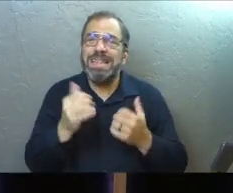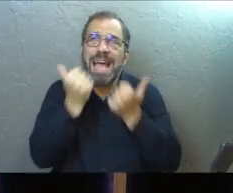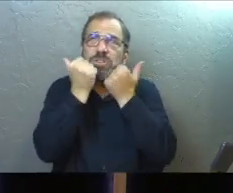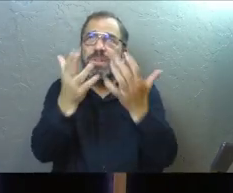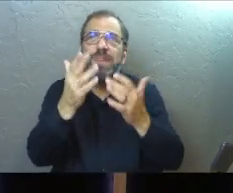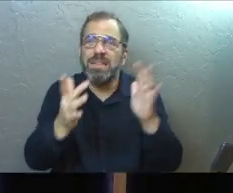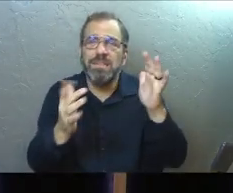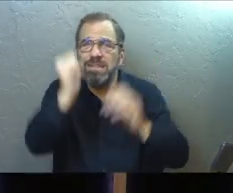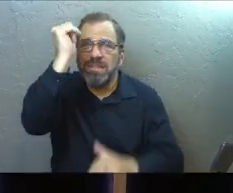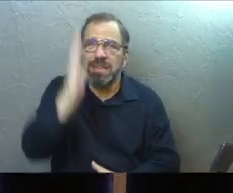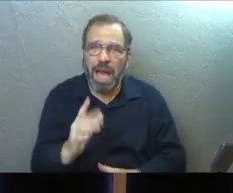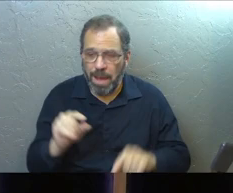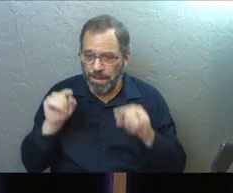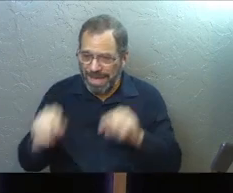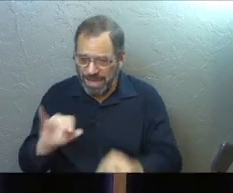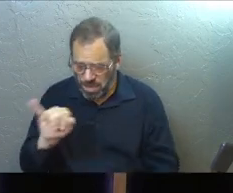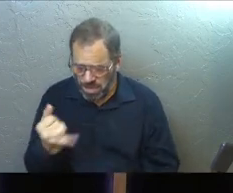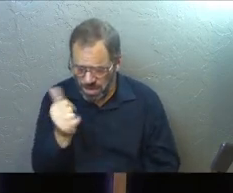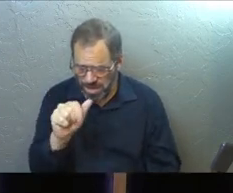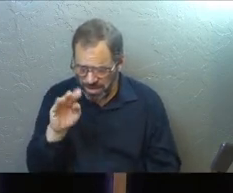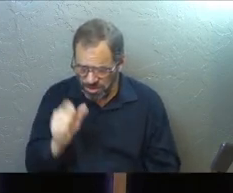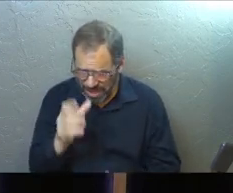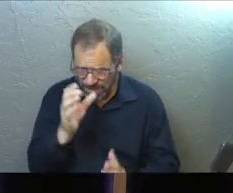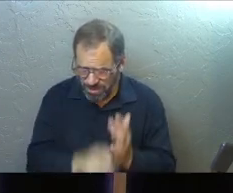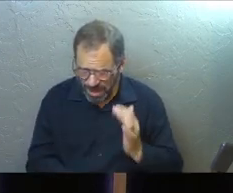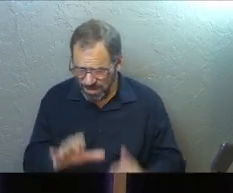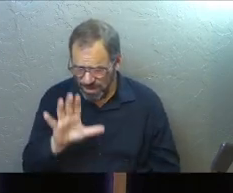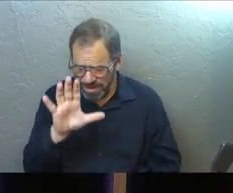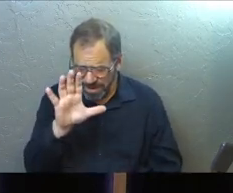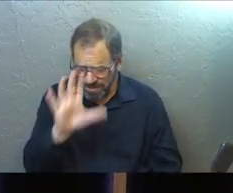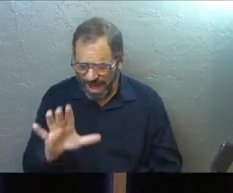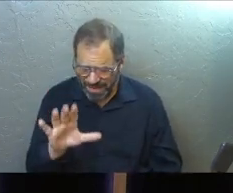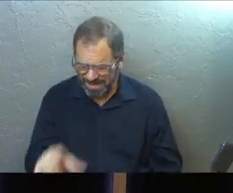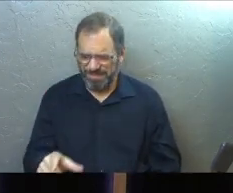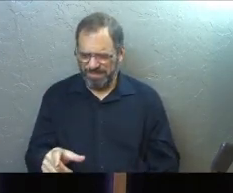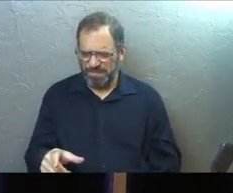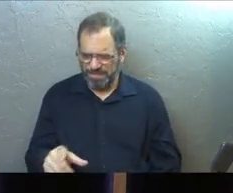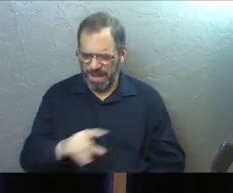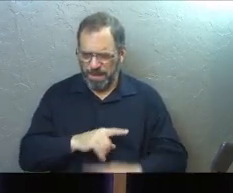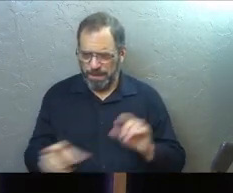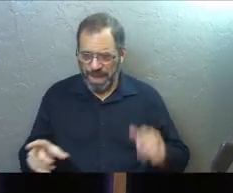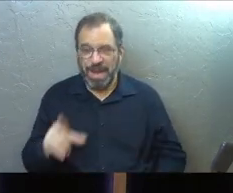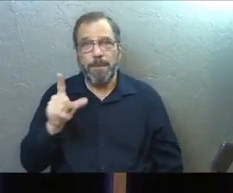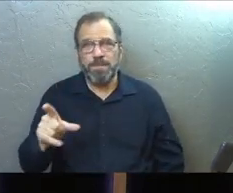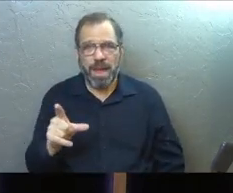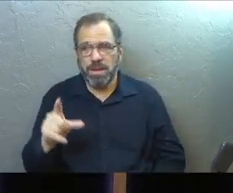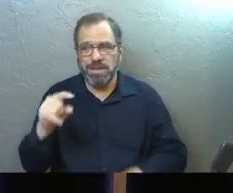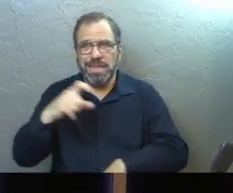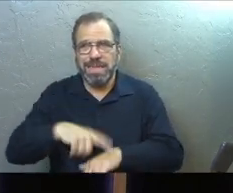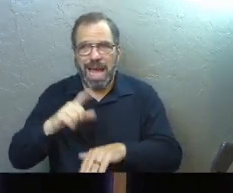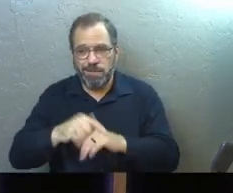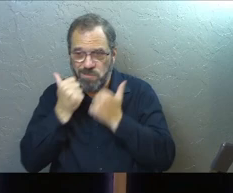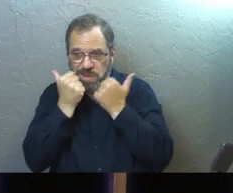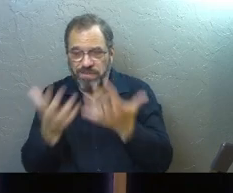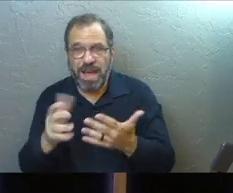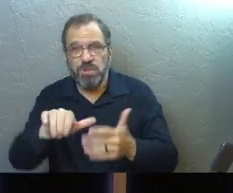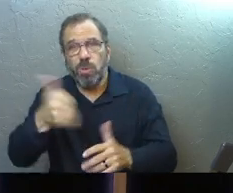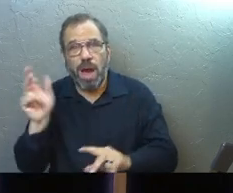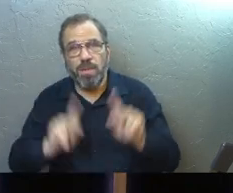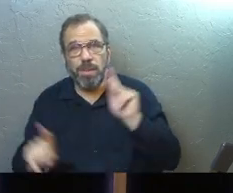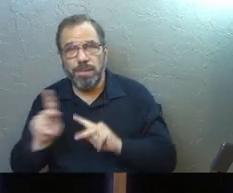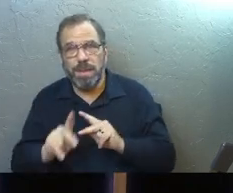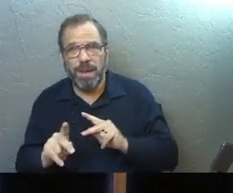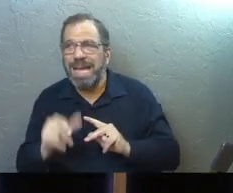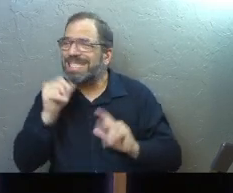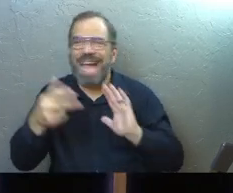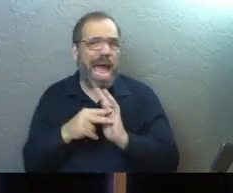it's supposed to work. But here in James, he gives us a slightly different twist. He's like, but there is a moment where you can confess to other people.